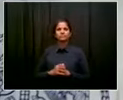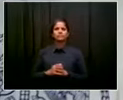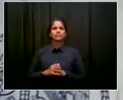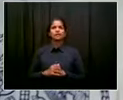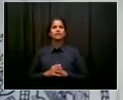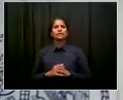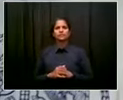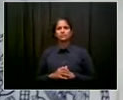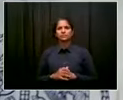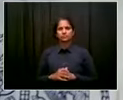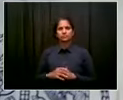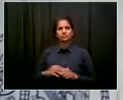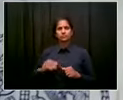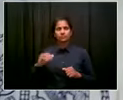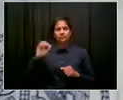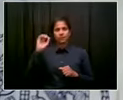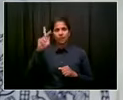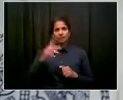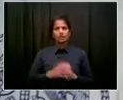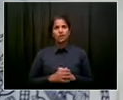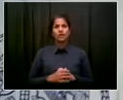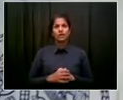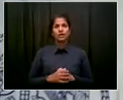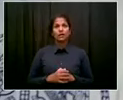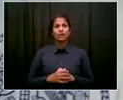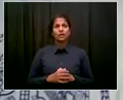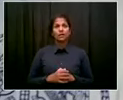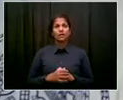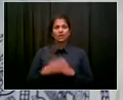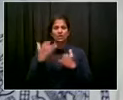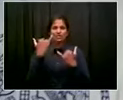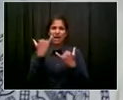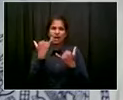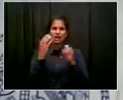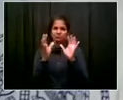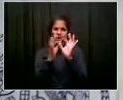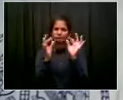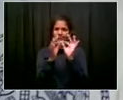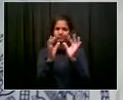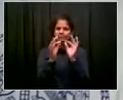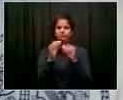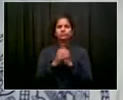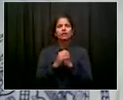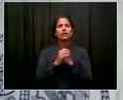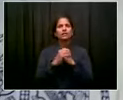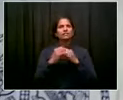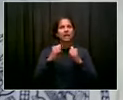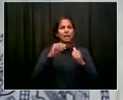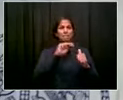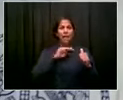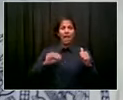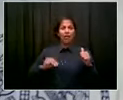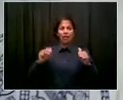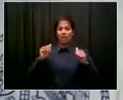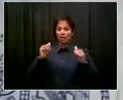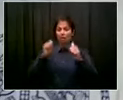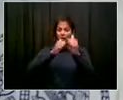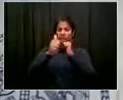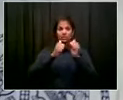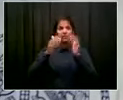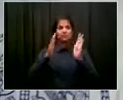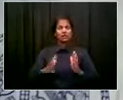mayoral race the two front two of the front runners eric adams and andrew yang sounding strongly pro-cop